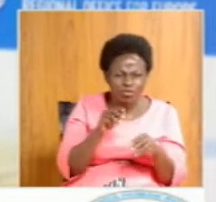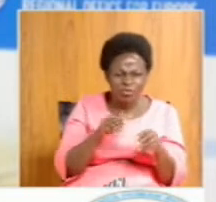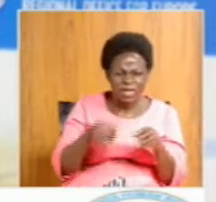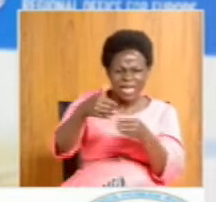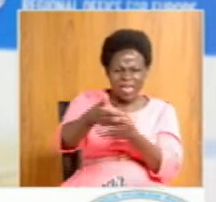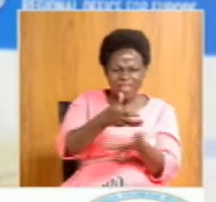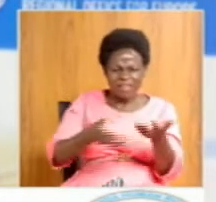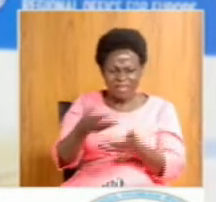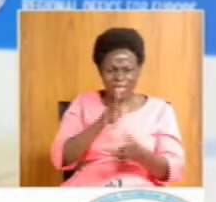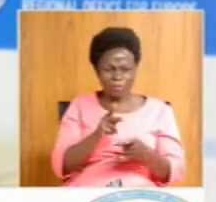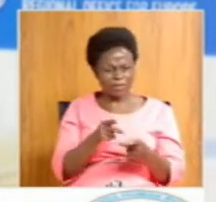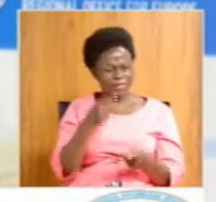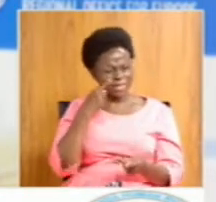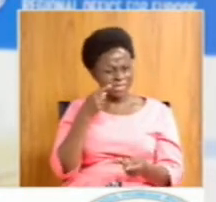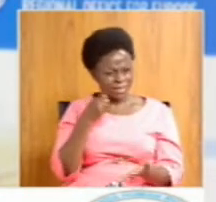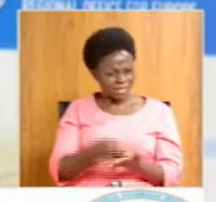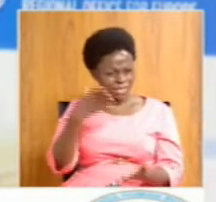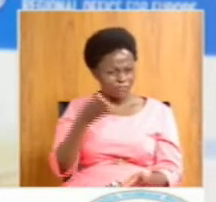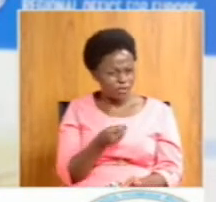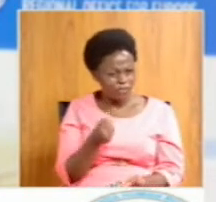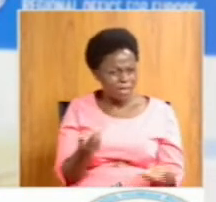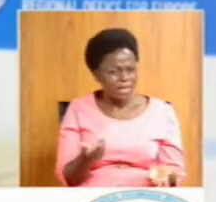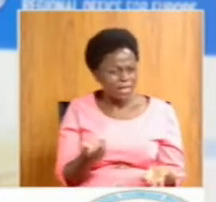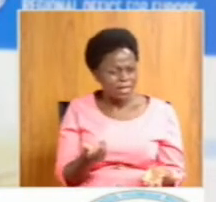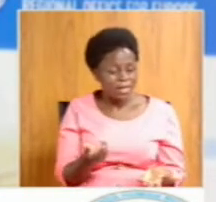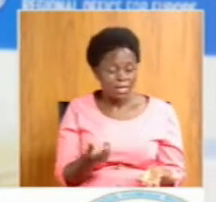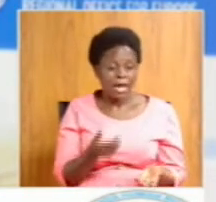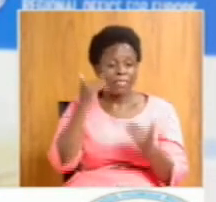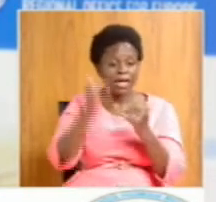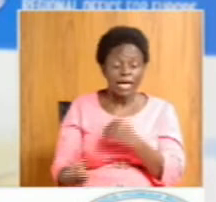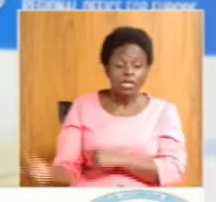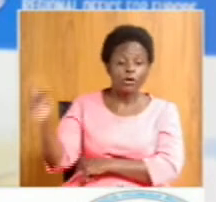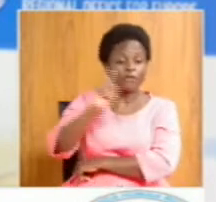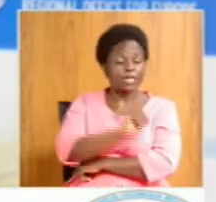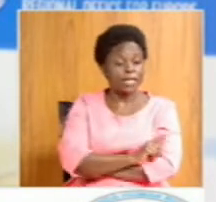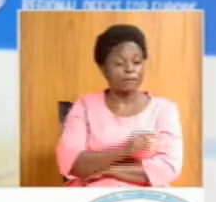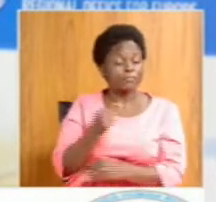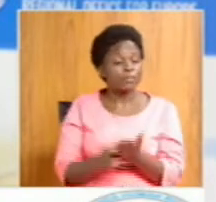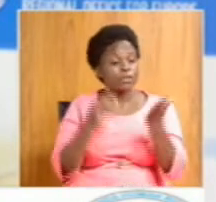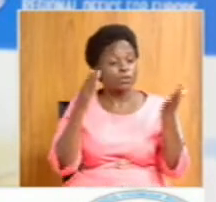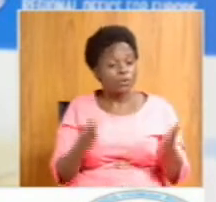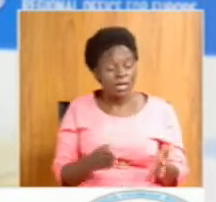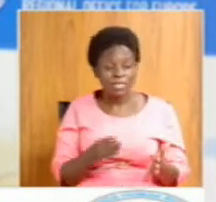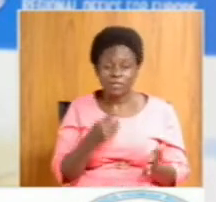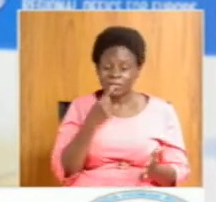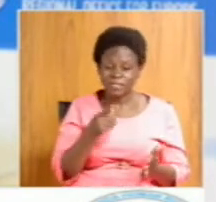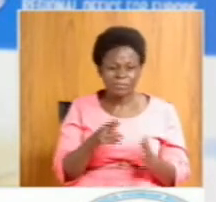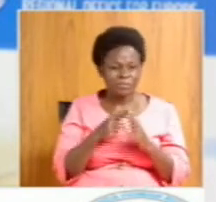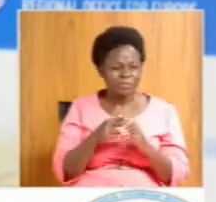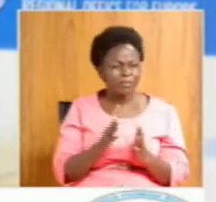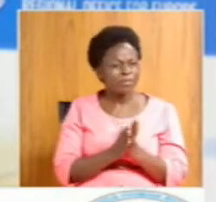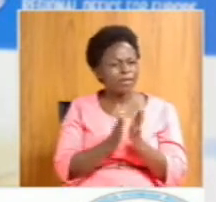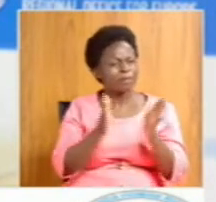citizens so you can see that there is value for money at the end of the day Ugandans are going to pay back these loans and right now